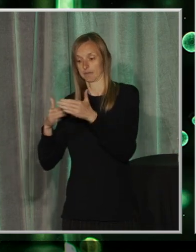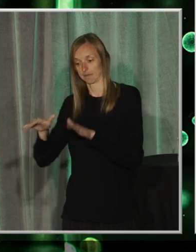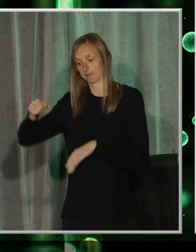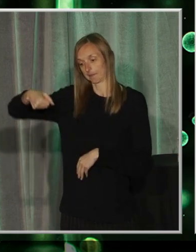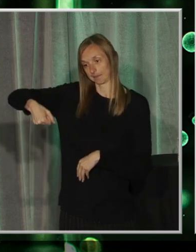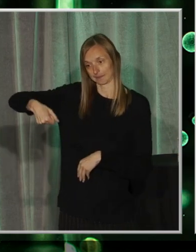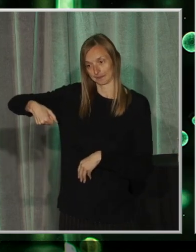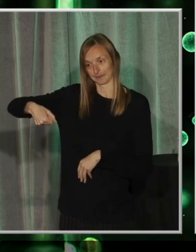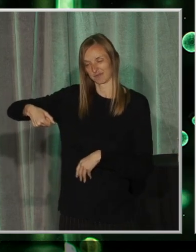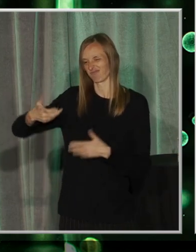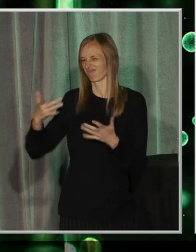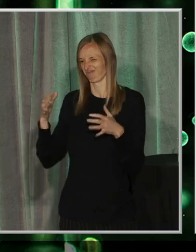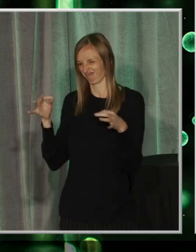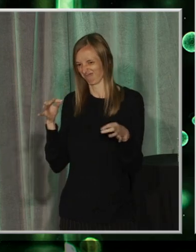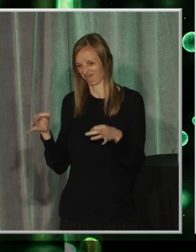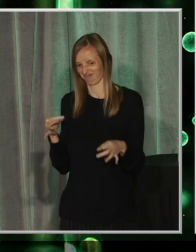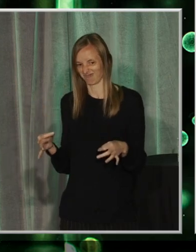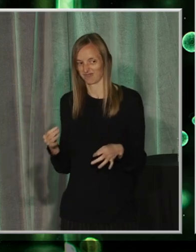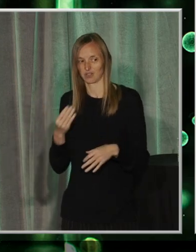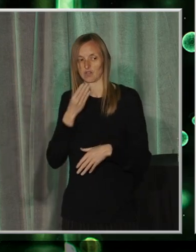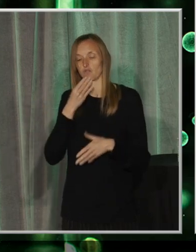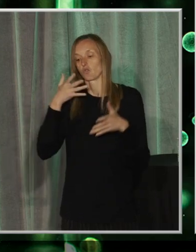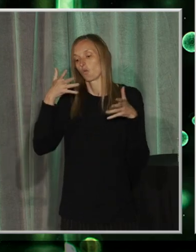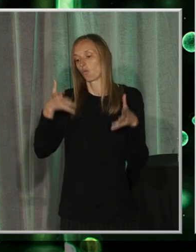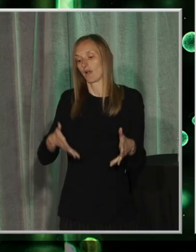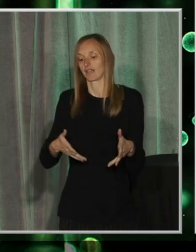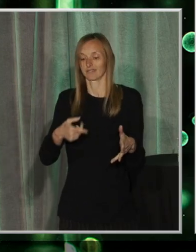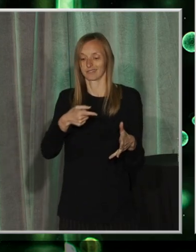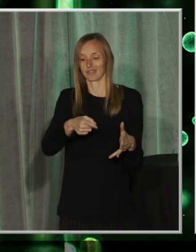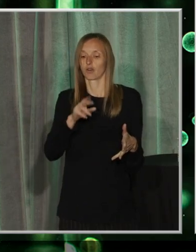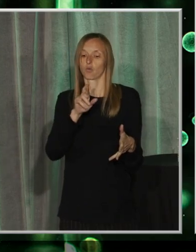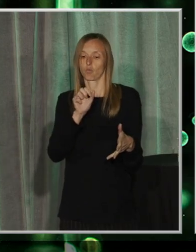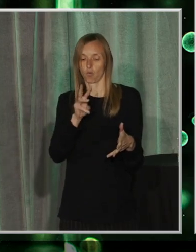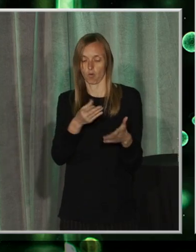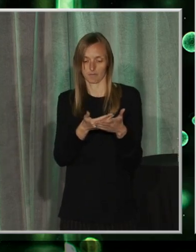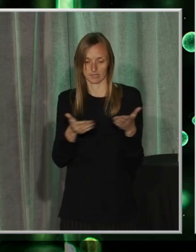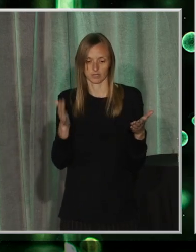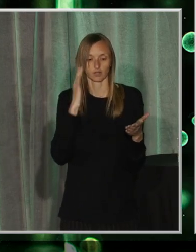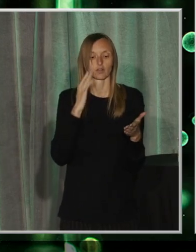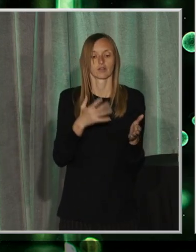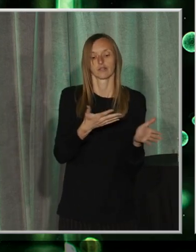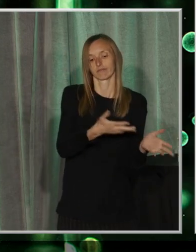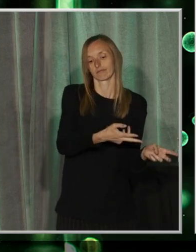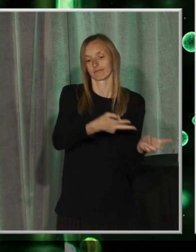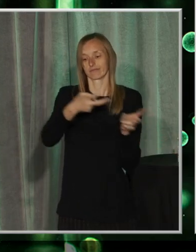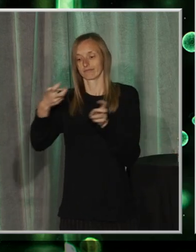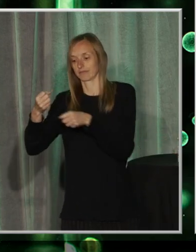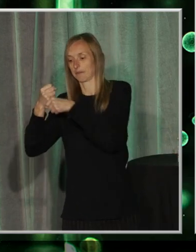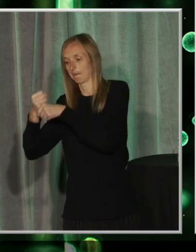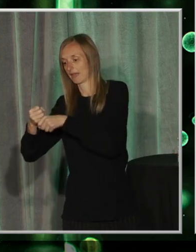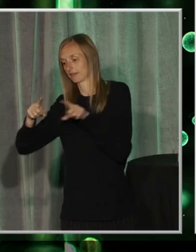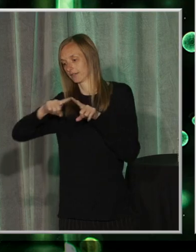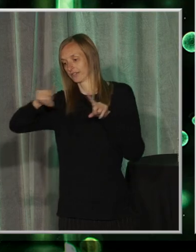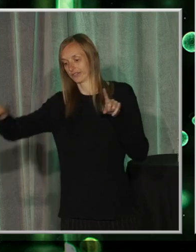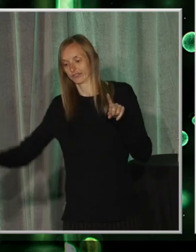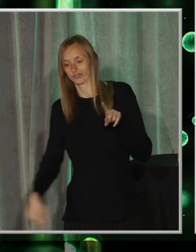I mentioned earlier. The food waste will be used as raw materials. It will be a closed-loop system with zero